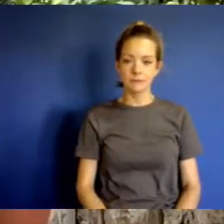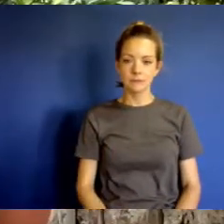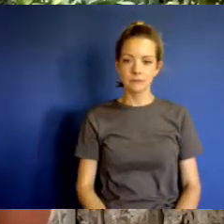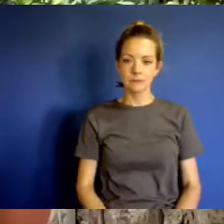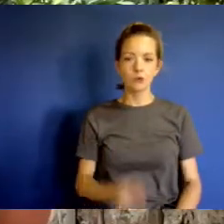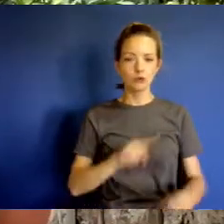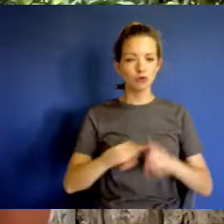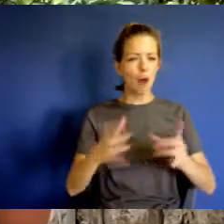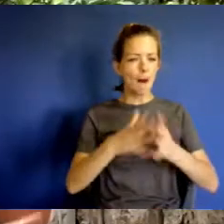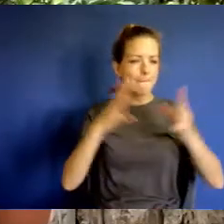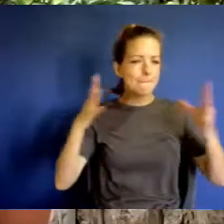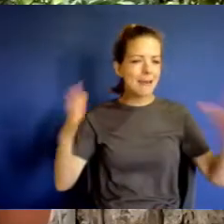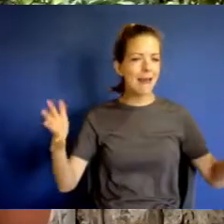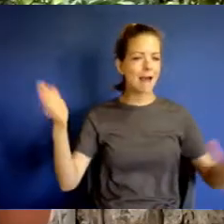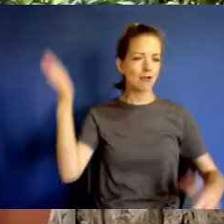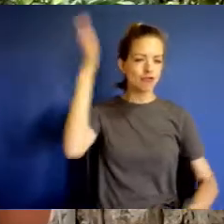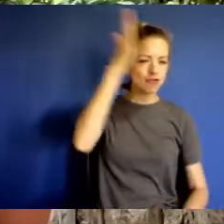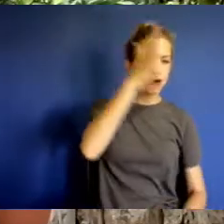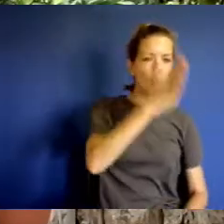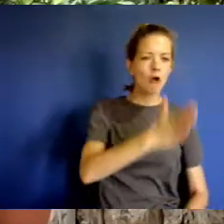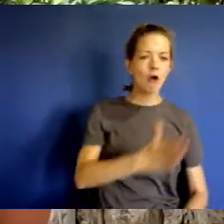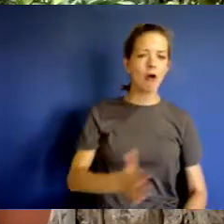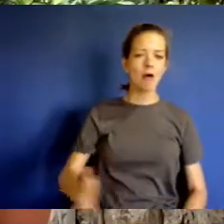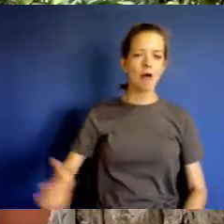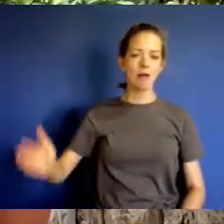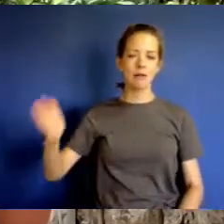Making the circle as big as you can.